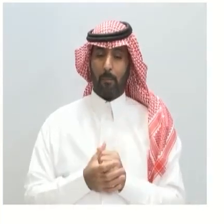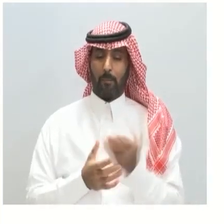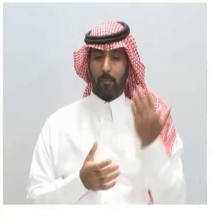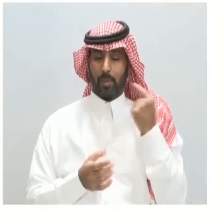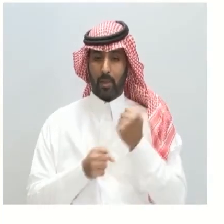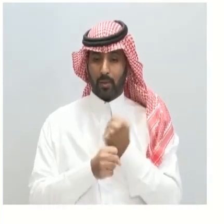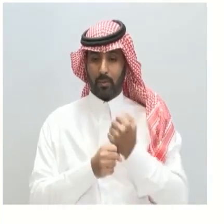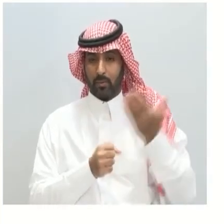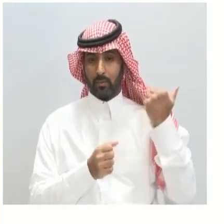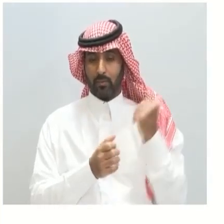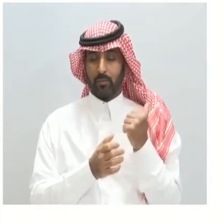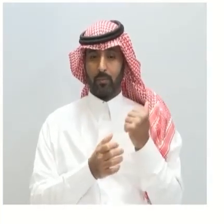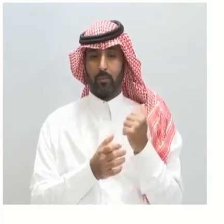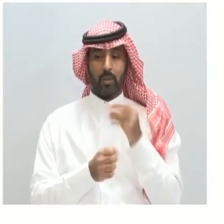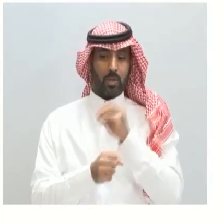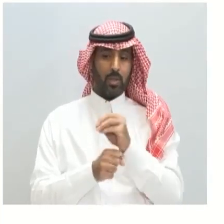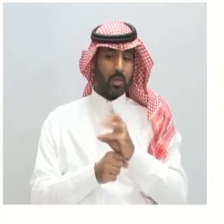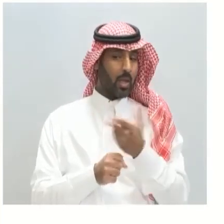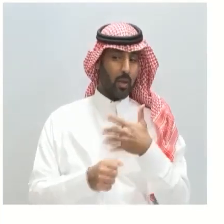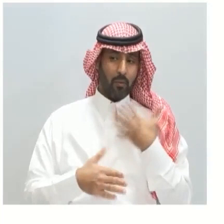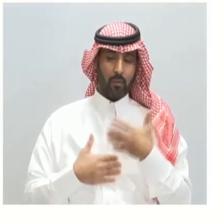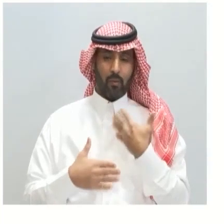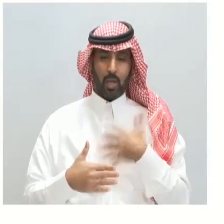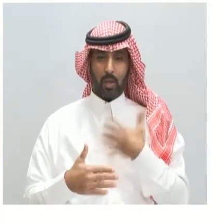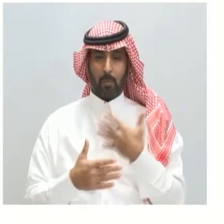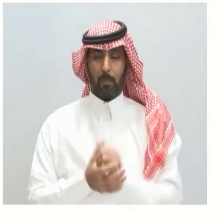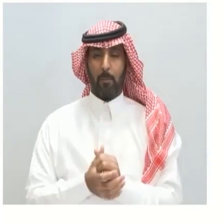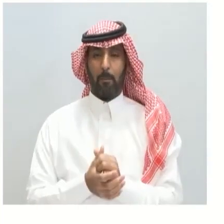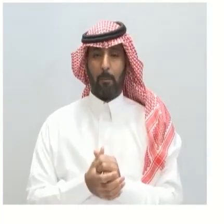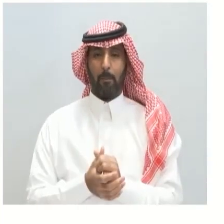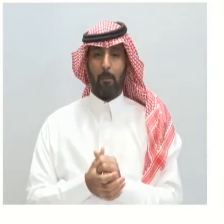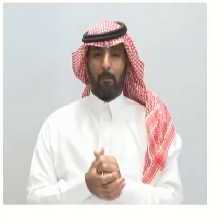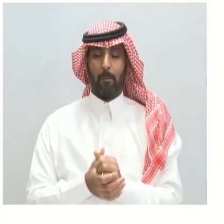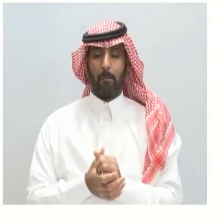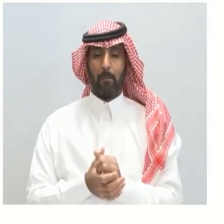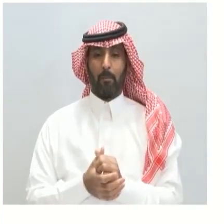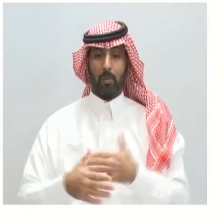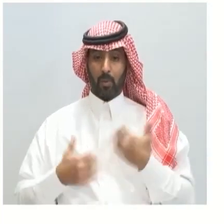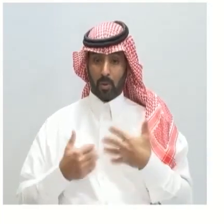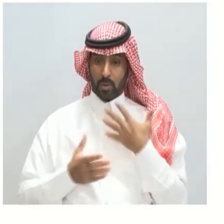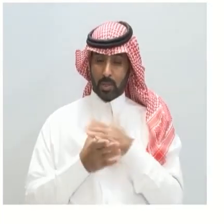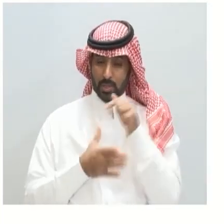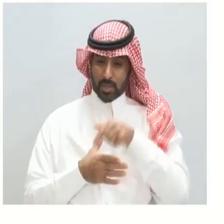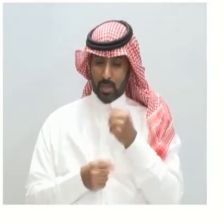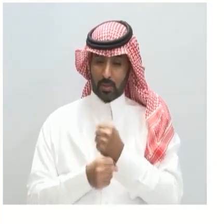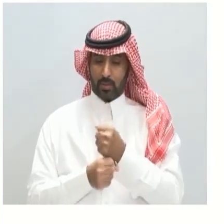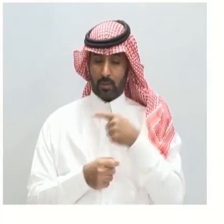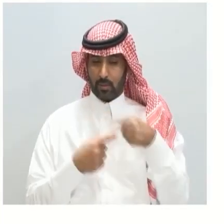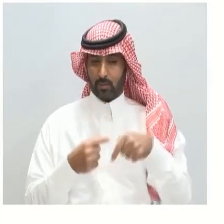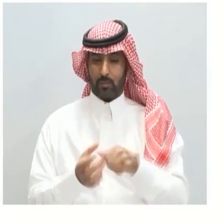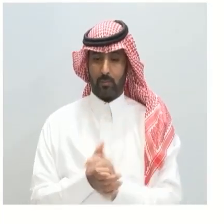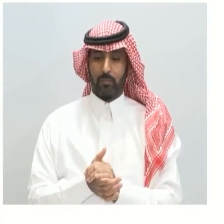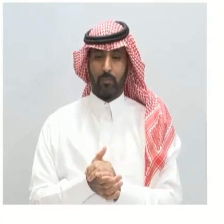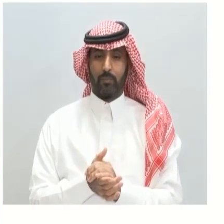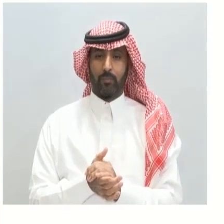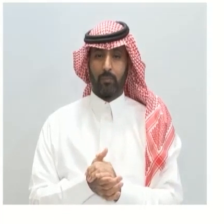past participle and it tells us how does Mark feel. On the other hand, exciting is a present participle. It's